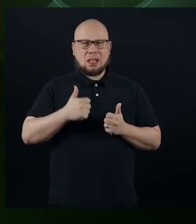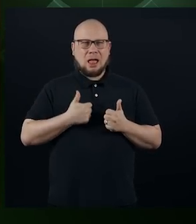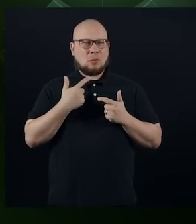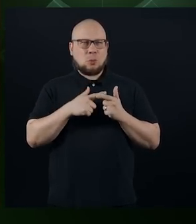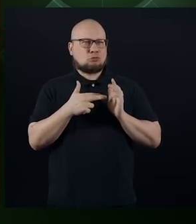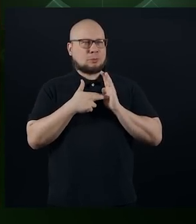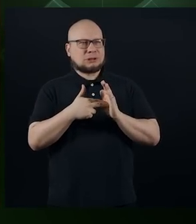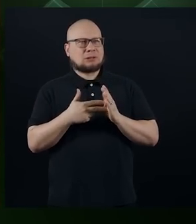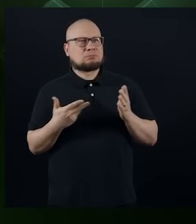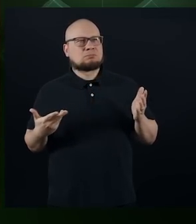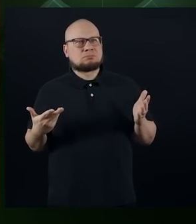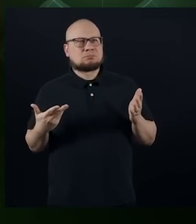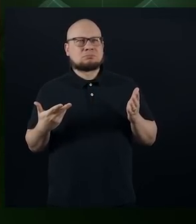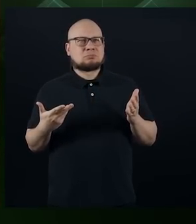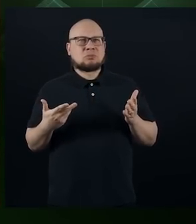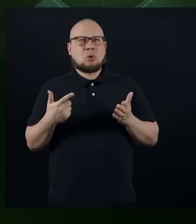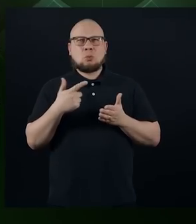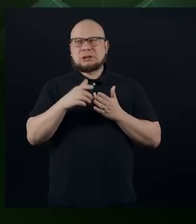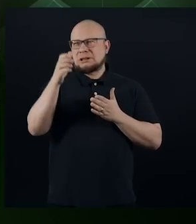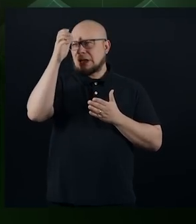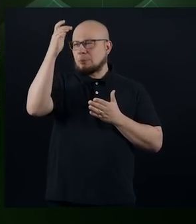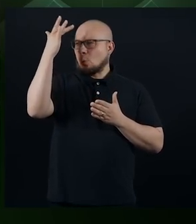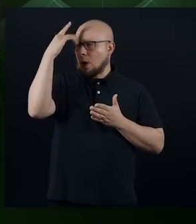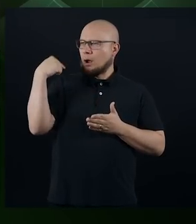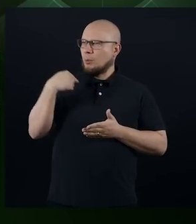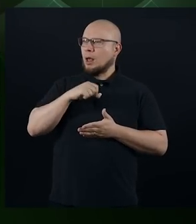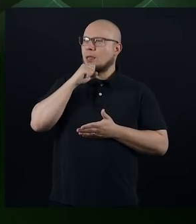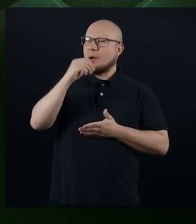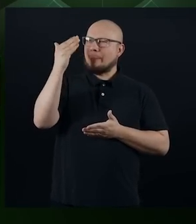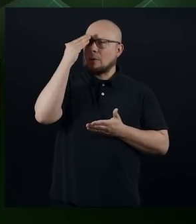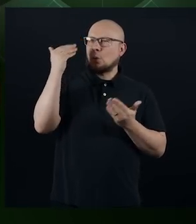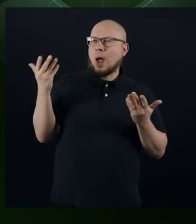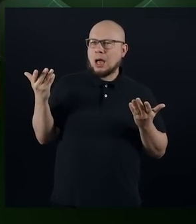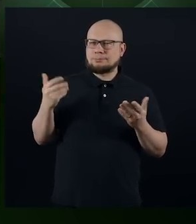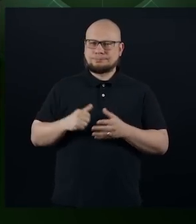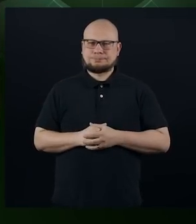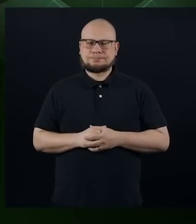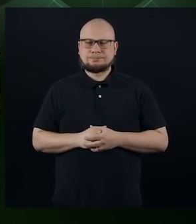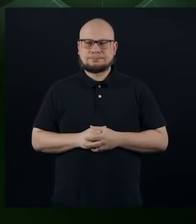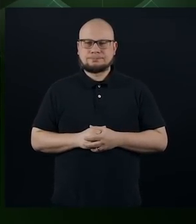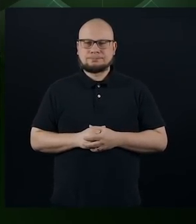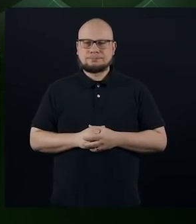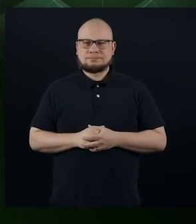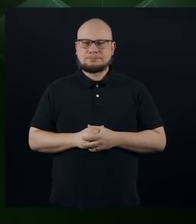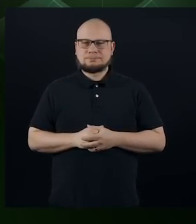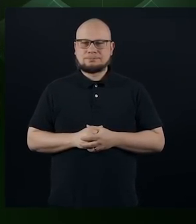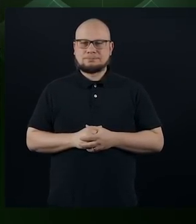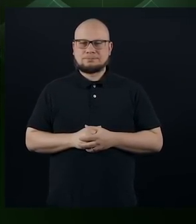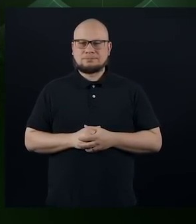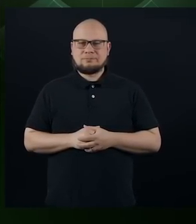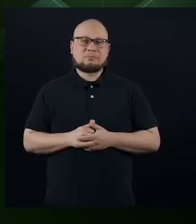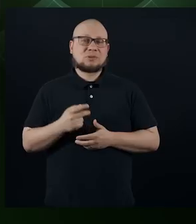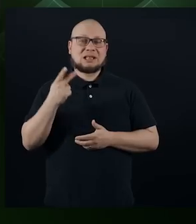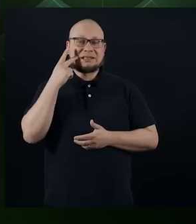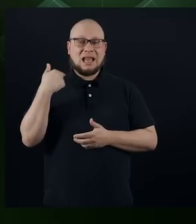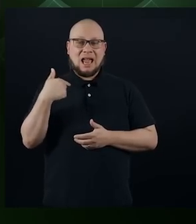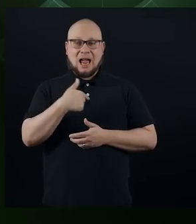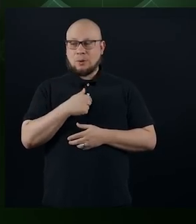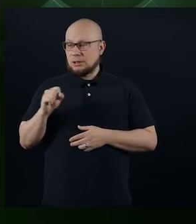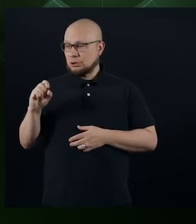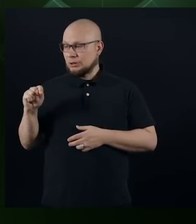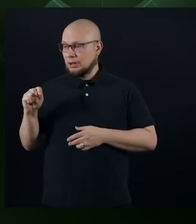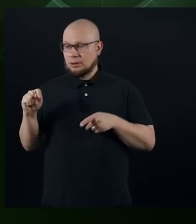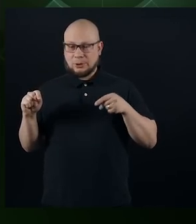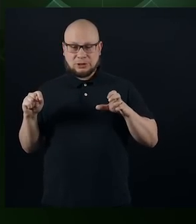and what the enduring kind of appeal of pirates is. The first moment you see kind of characters from our world, characters from their